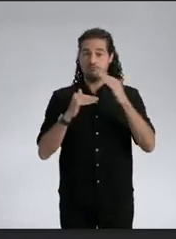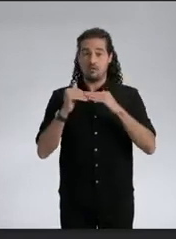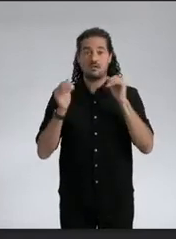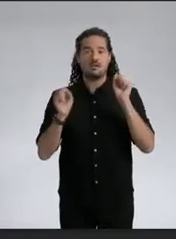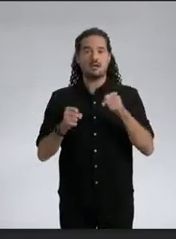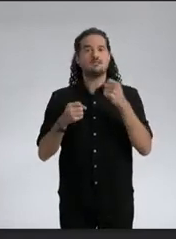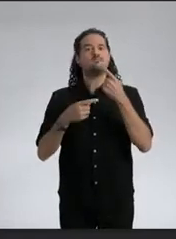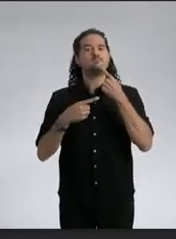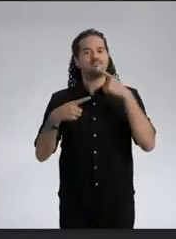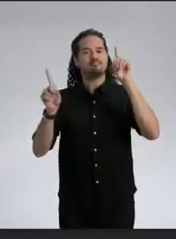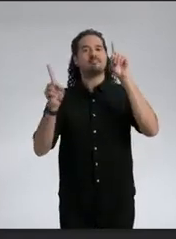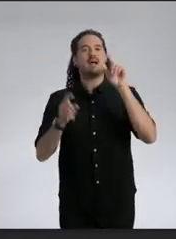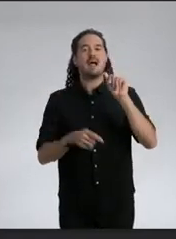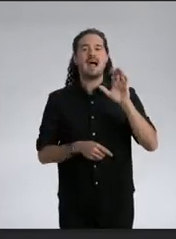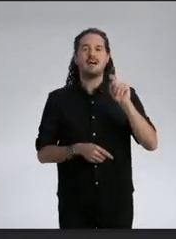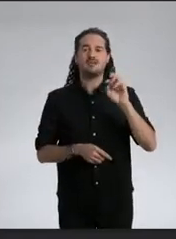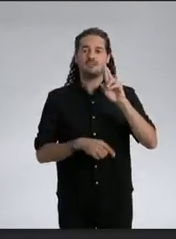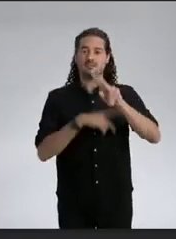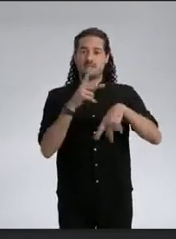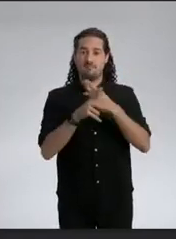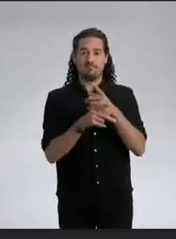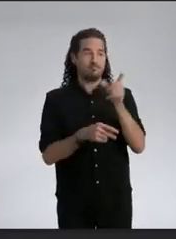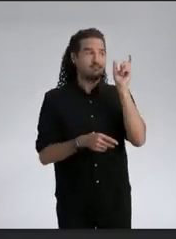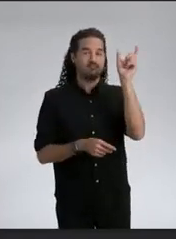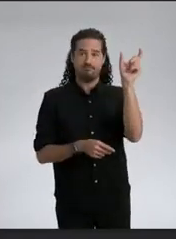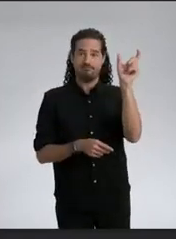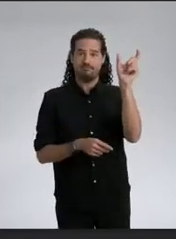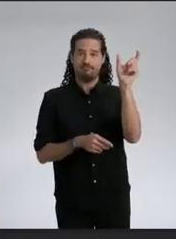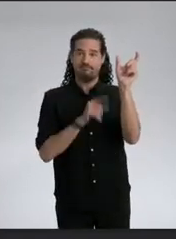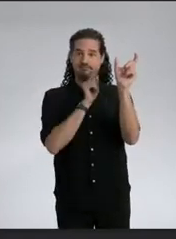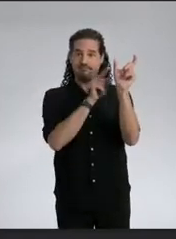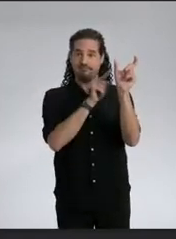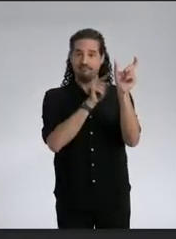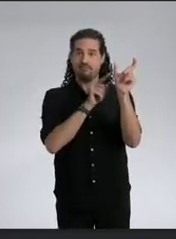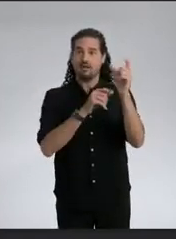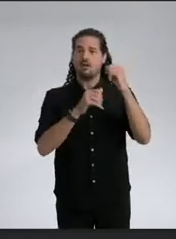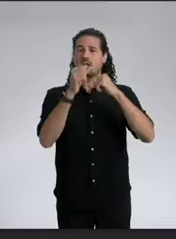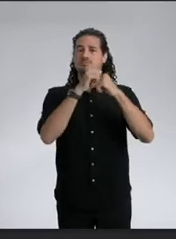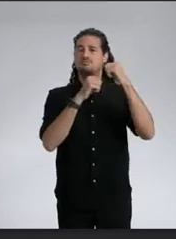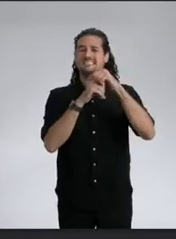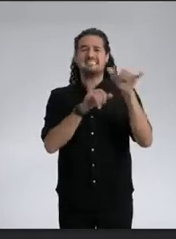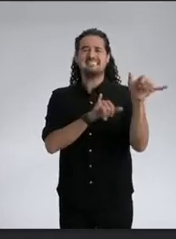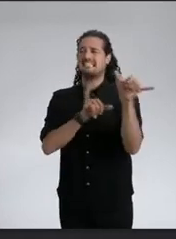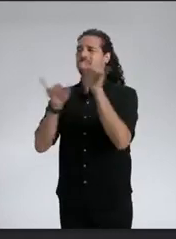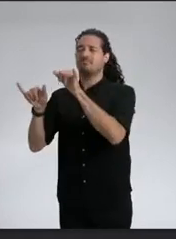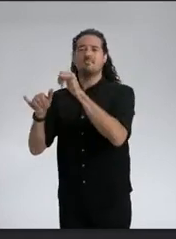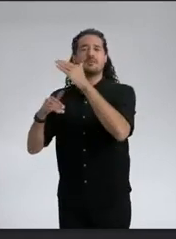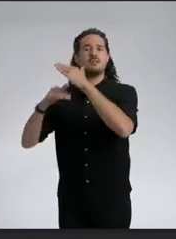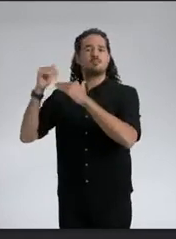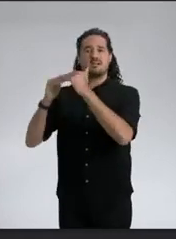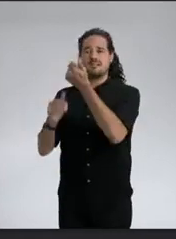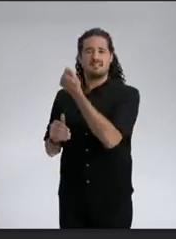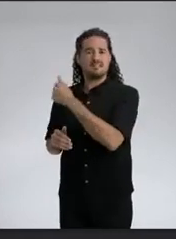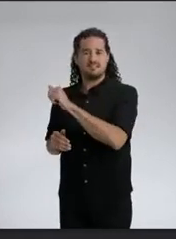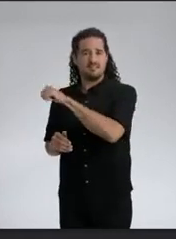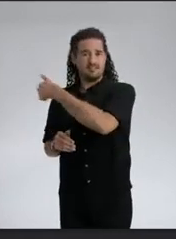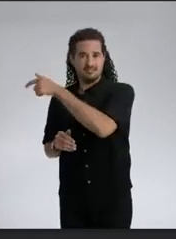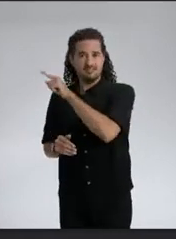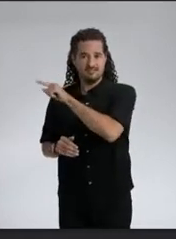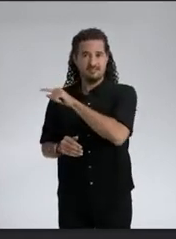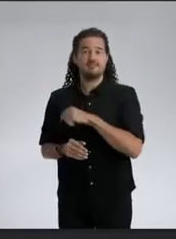a simple keyword. It has the same structure as the constructs you already know, and there's no need for